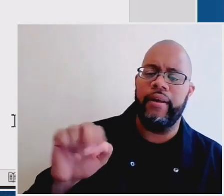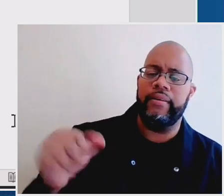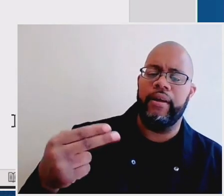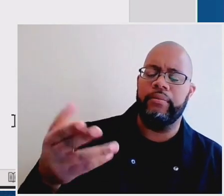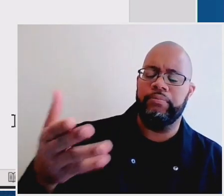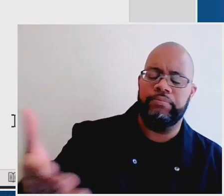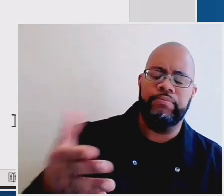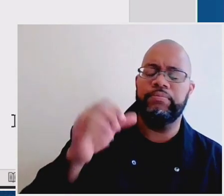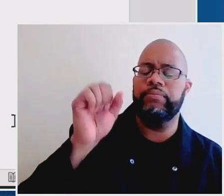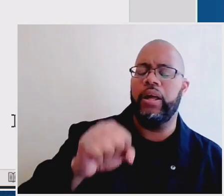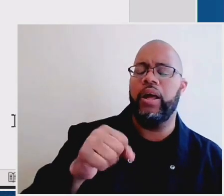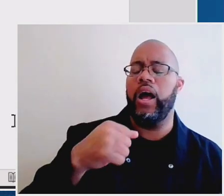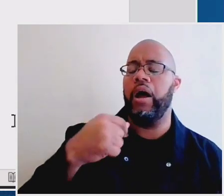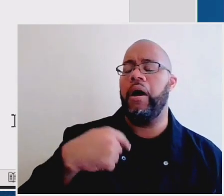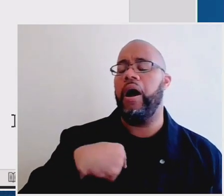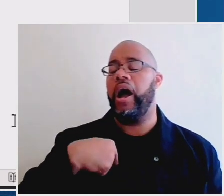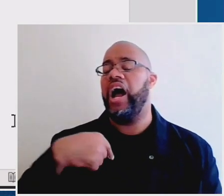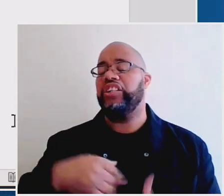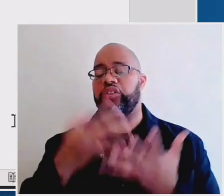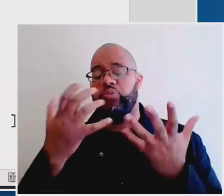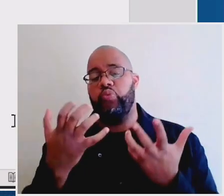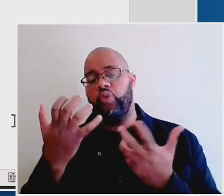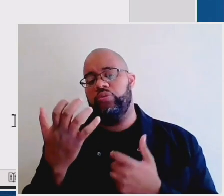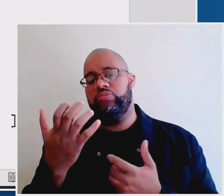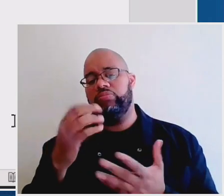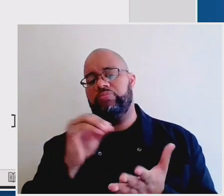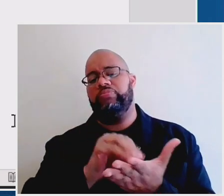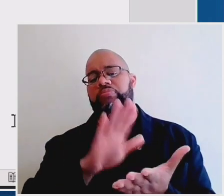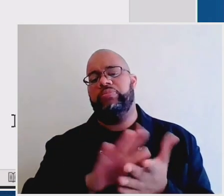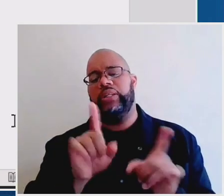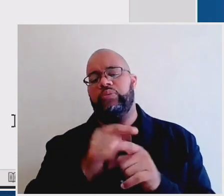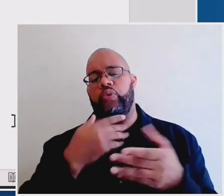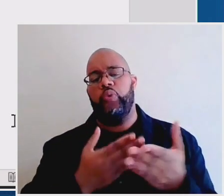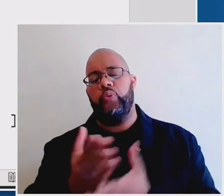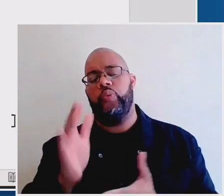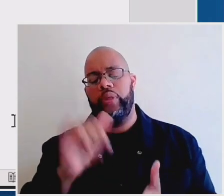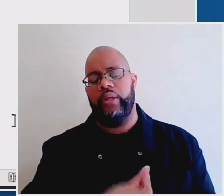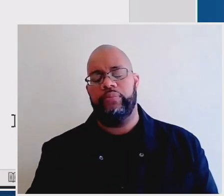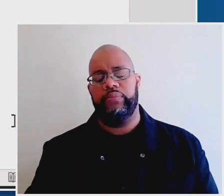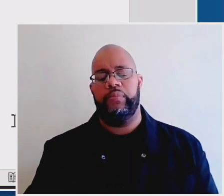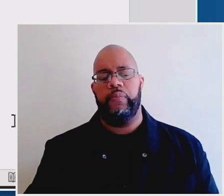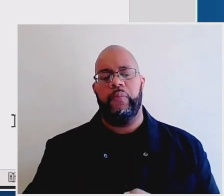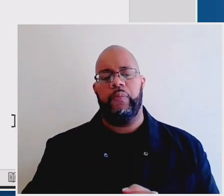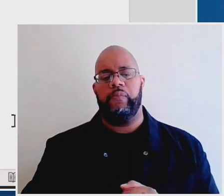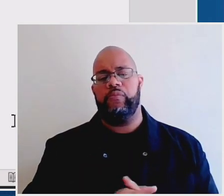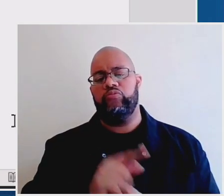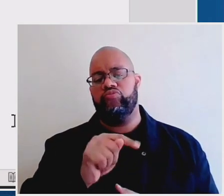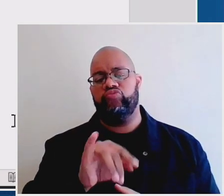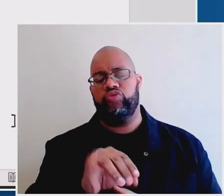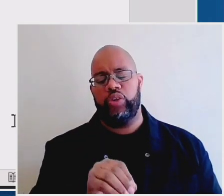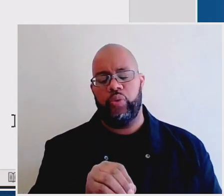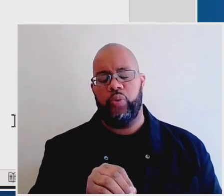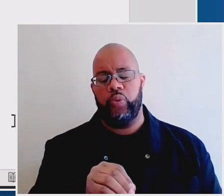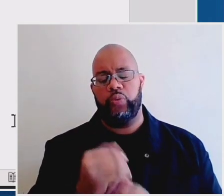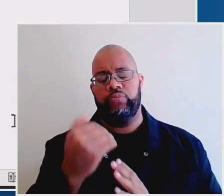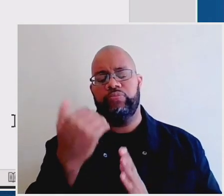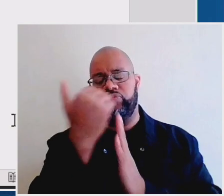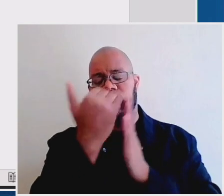Yeah, no, I did just want to note as we're going through this that the TRIO statute